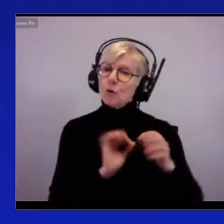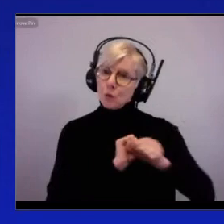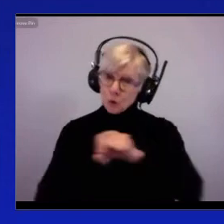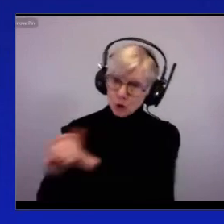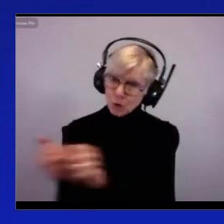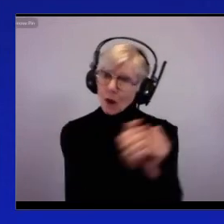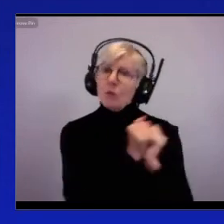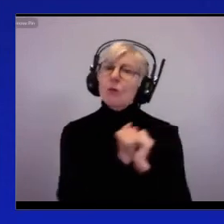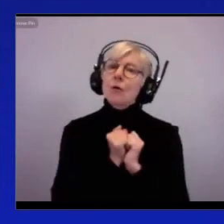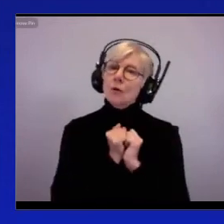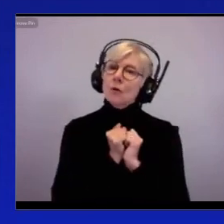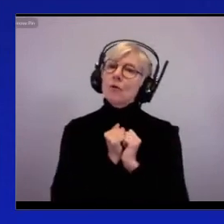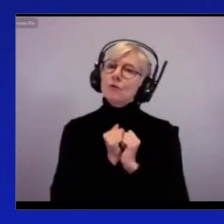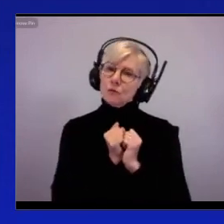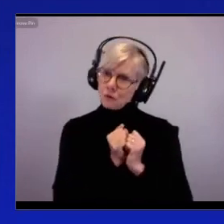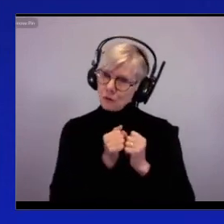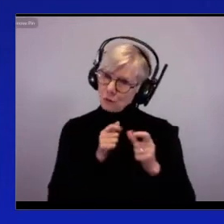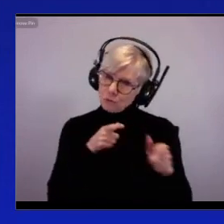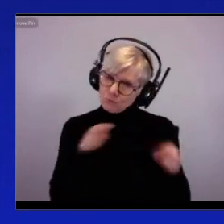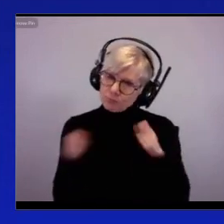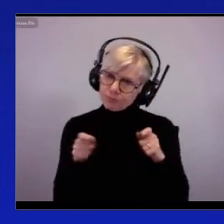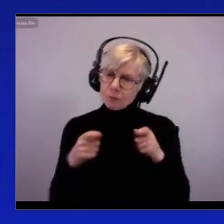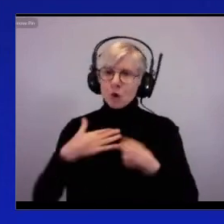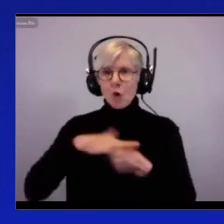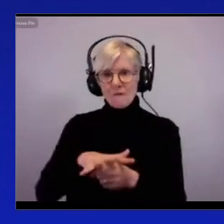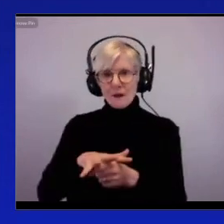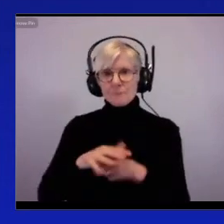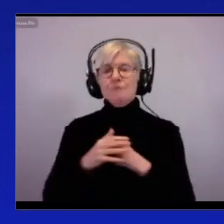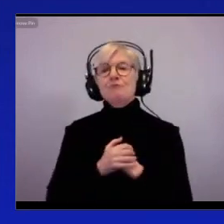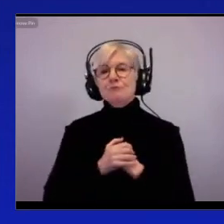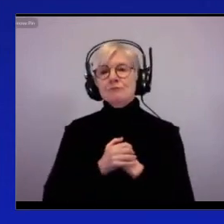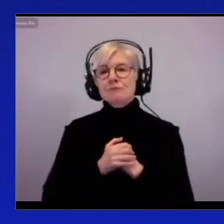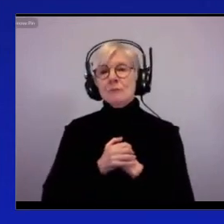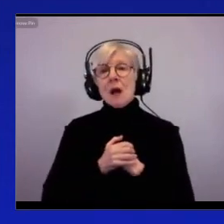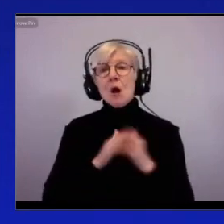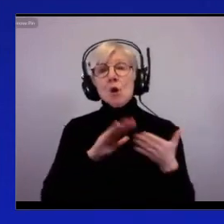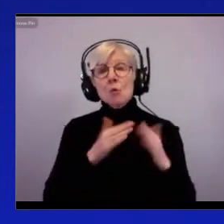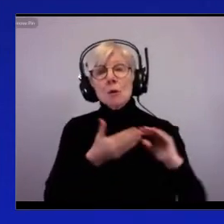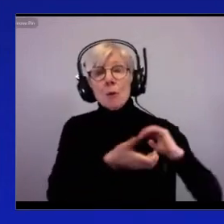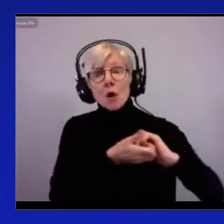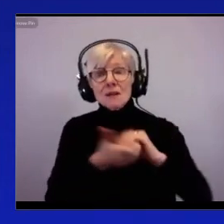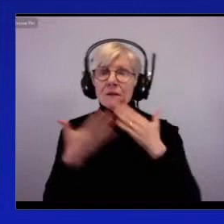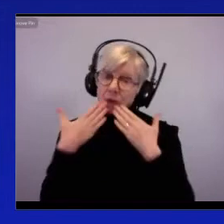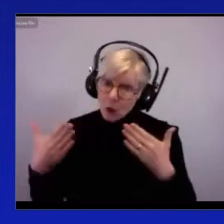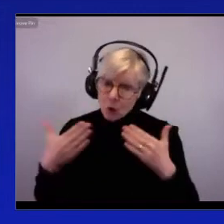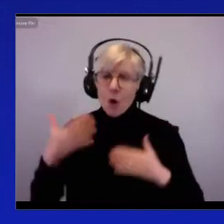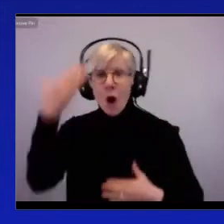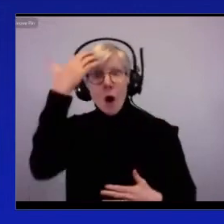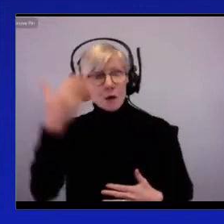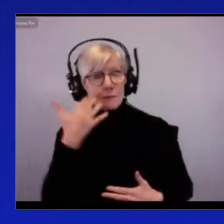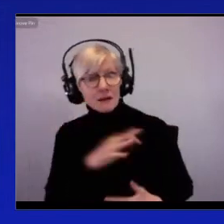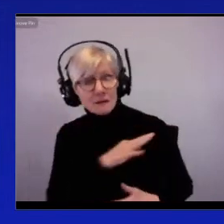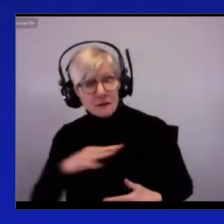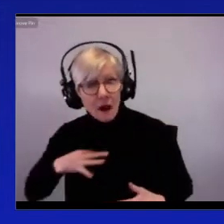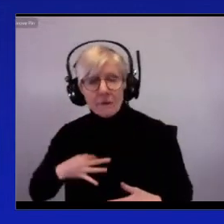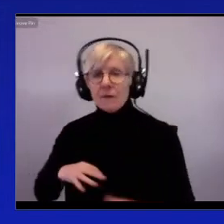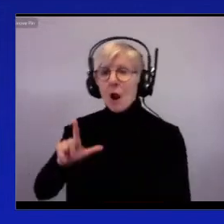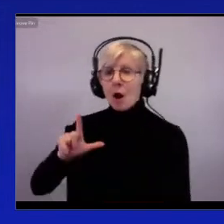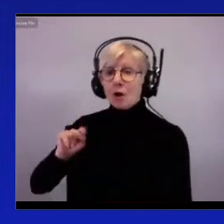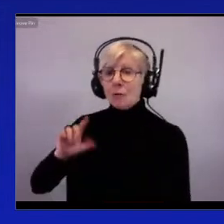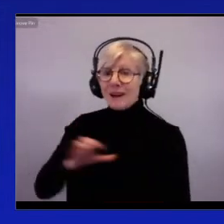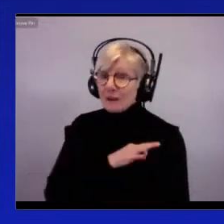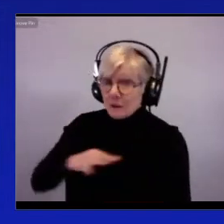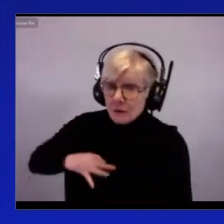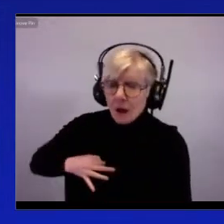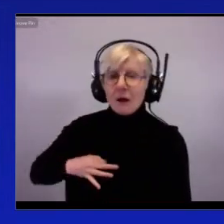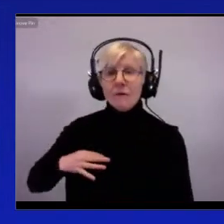to COVID-19. I'd like to thank our partners in the community, such as the hospital staff, the long-term care staff and